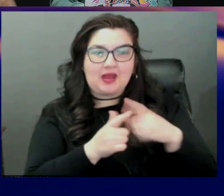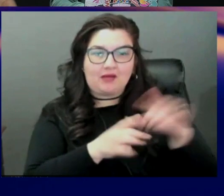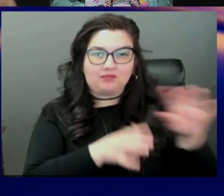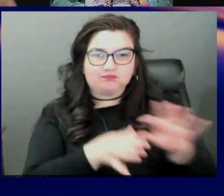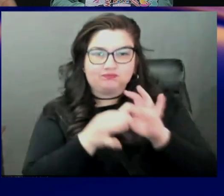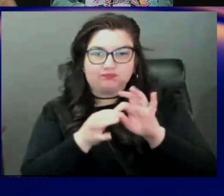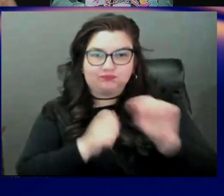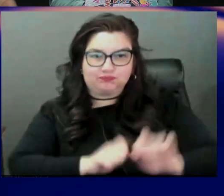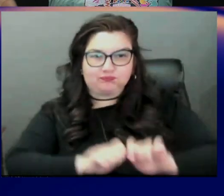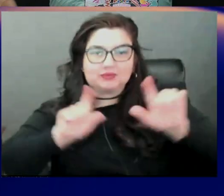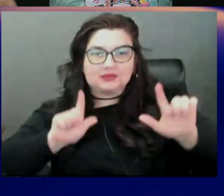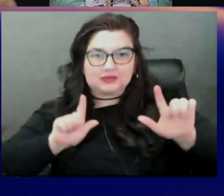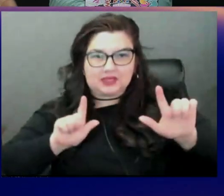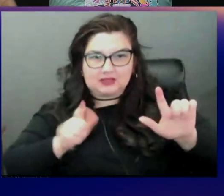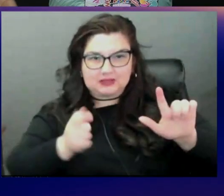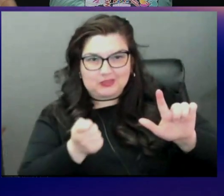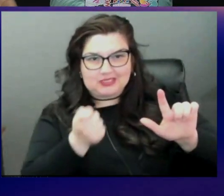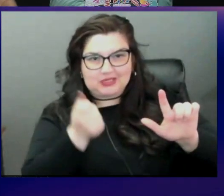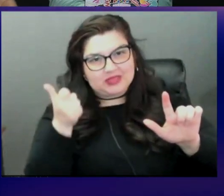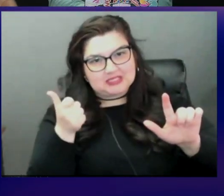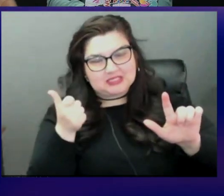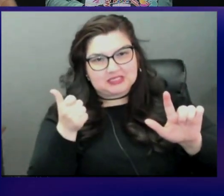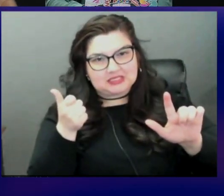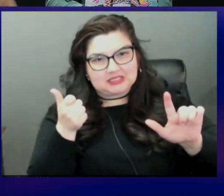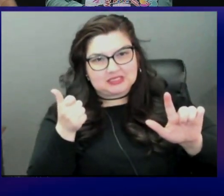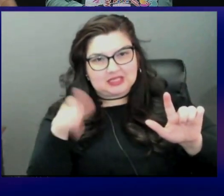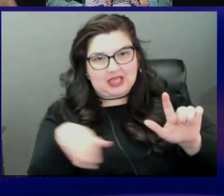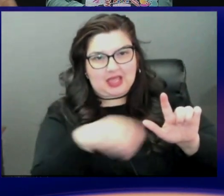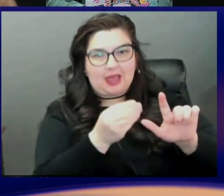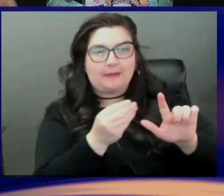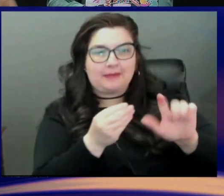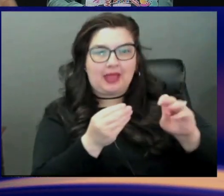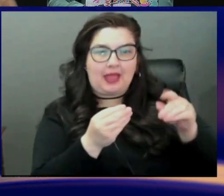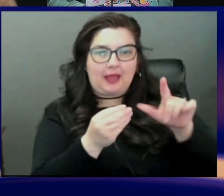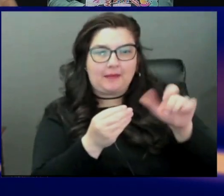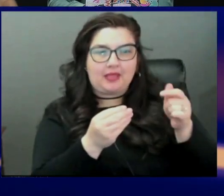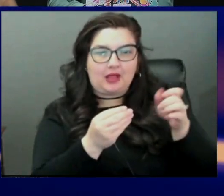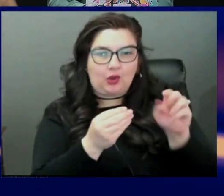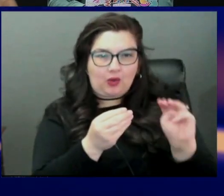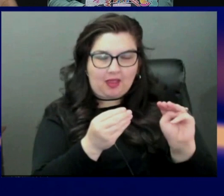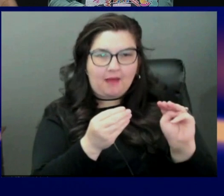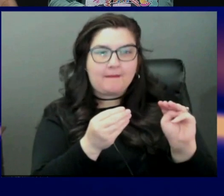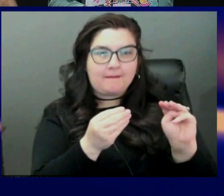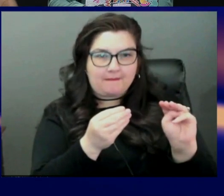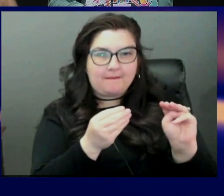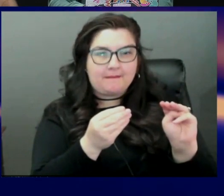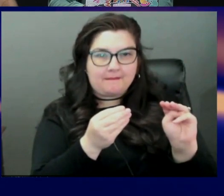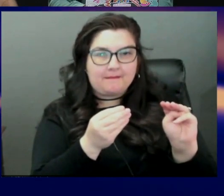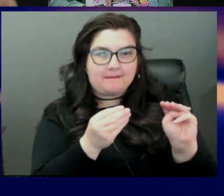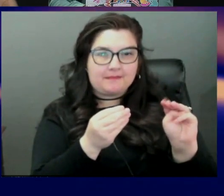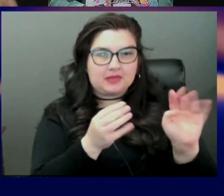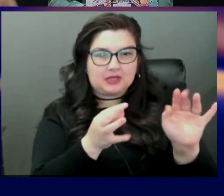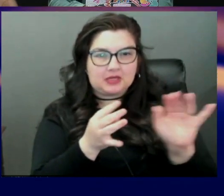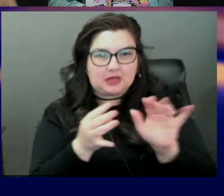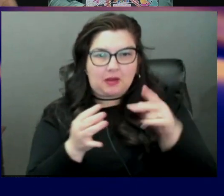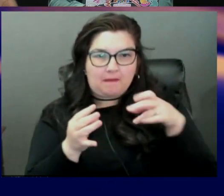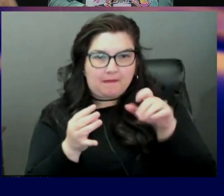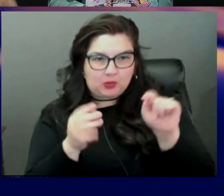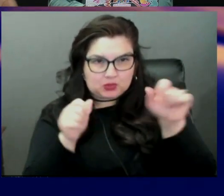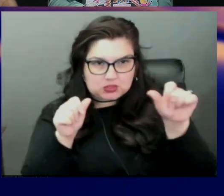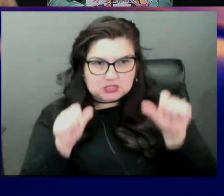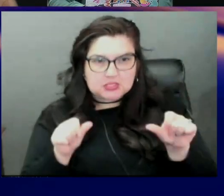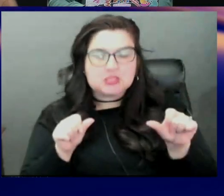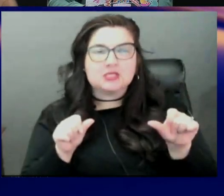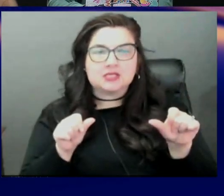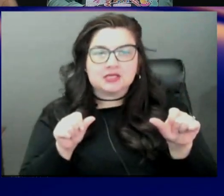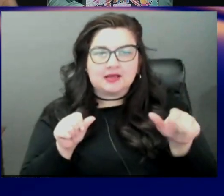let's take out this and do Ampligram and passing in a post. And